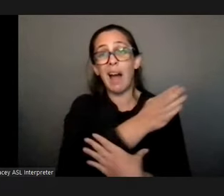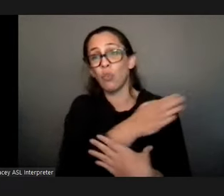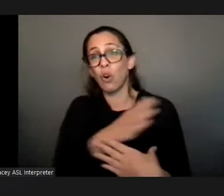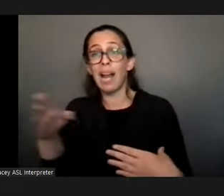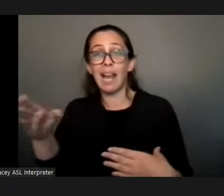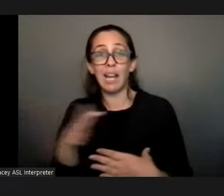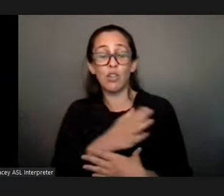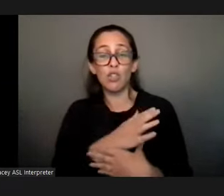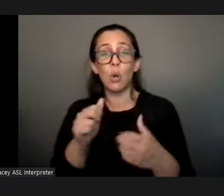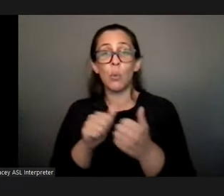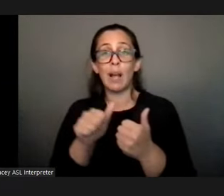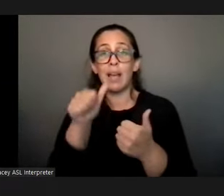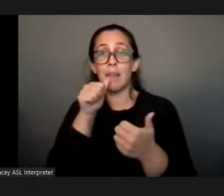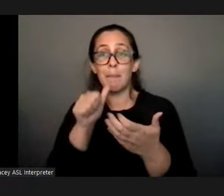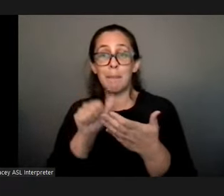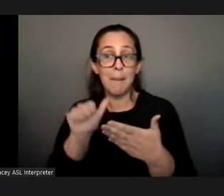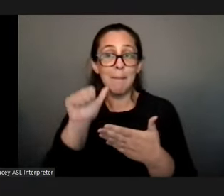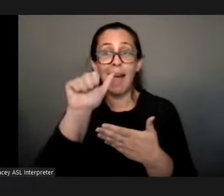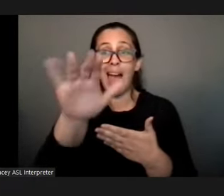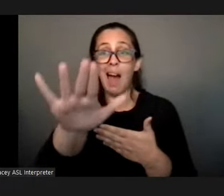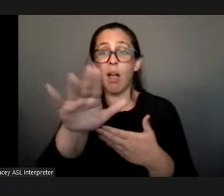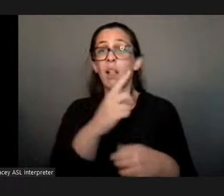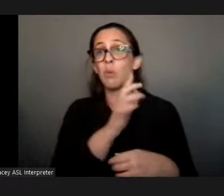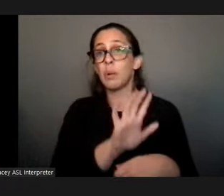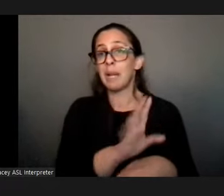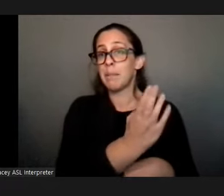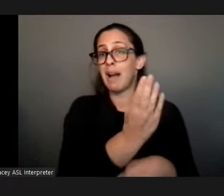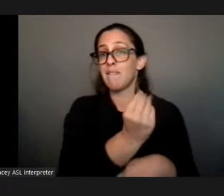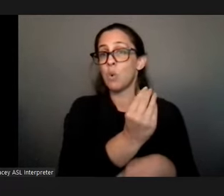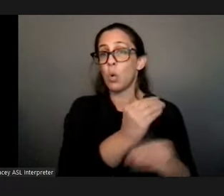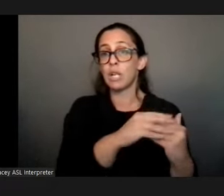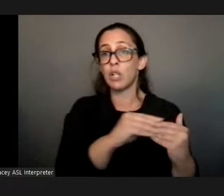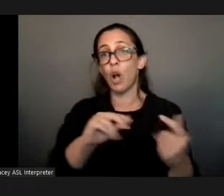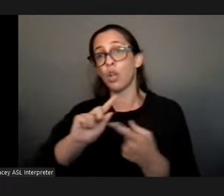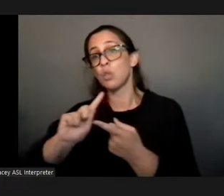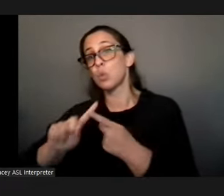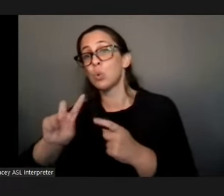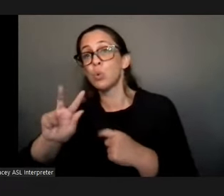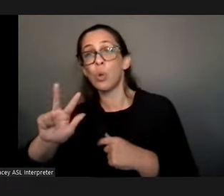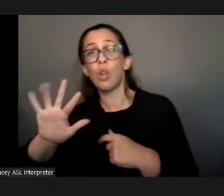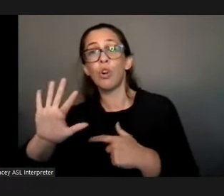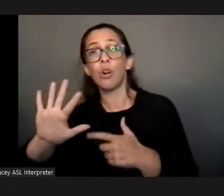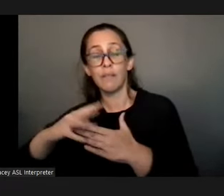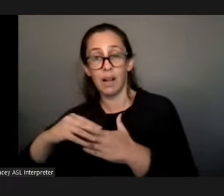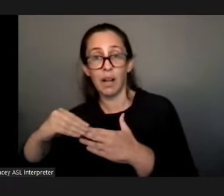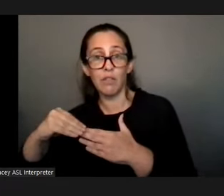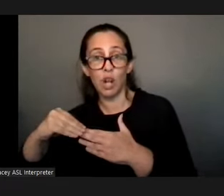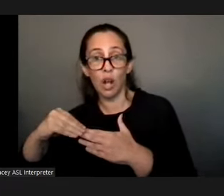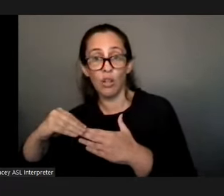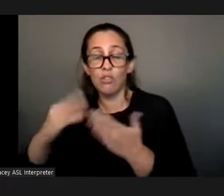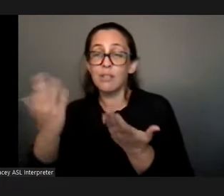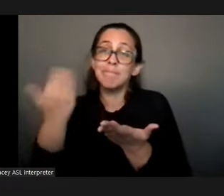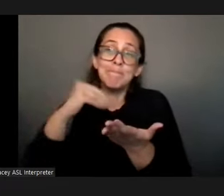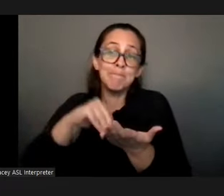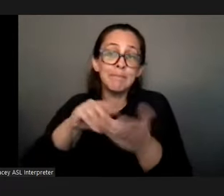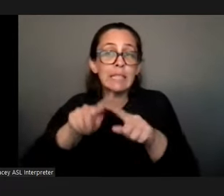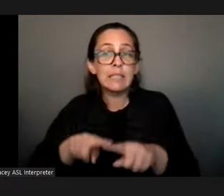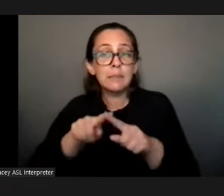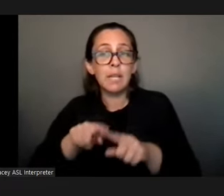using tolls by mail would be higher, roughly $14 to $35 for the peak period, again, depending upon